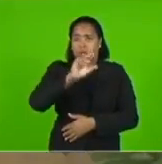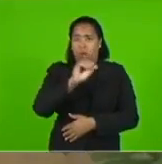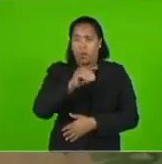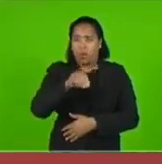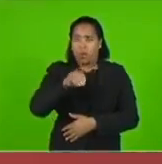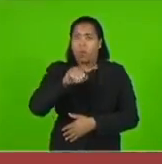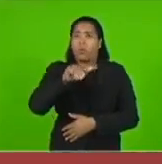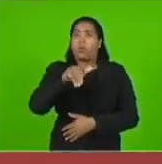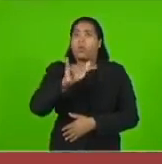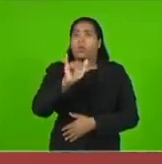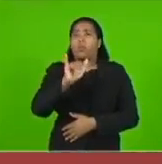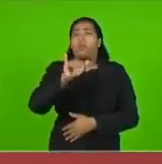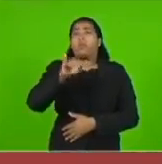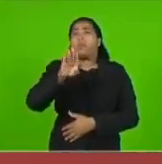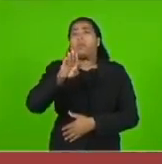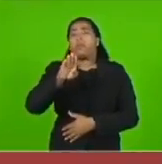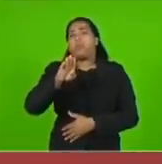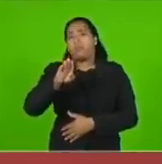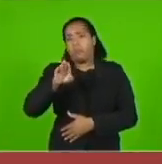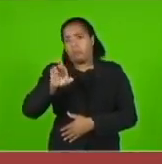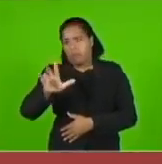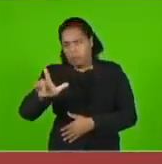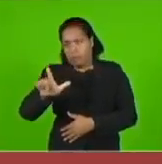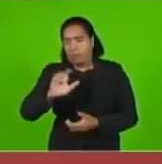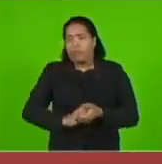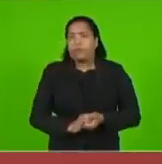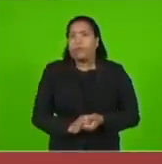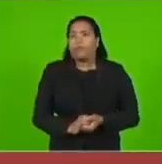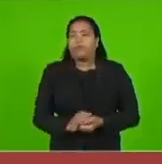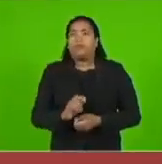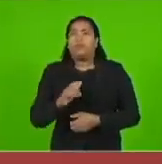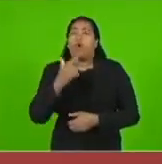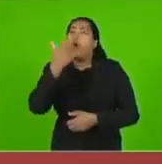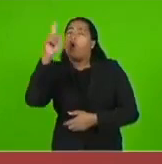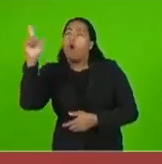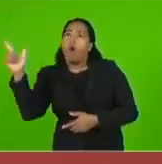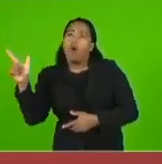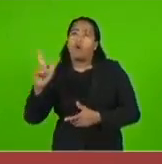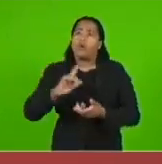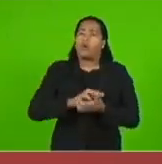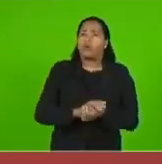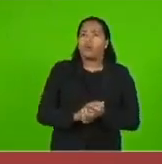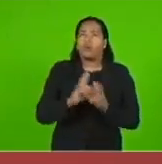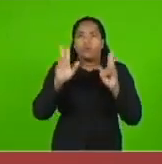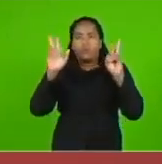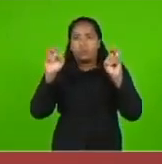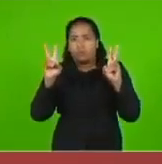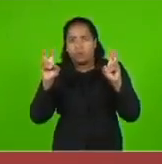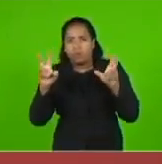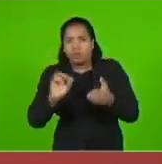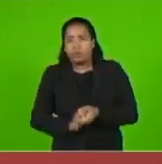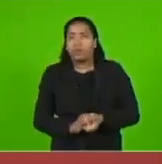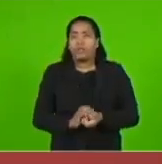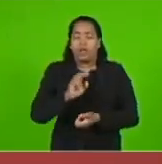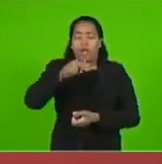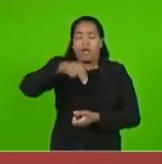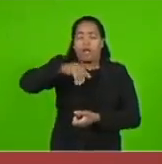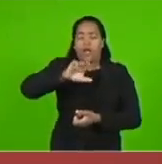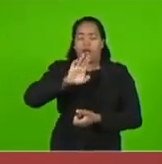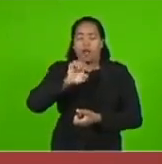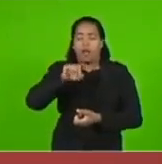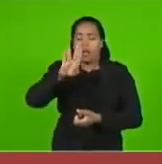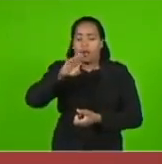river that crisscrosses part of Europe and other regions, especially on Asia, there is the